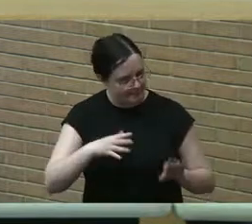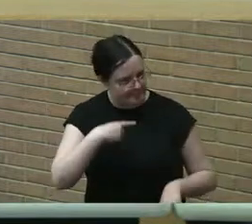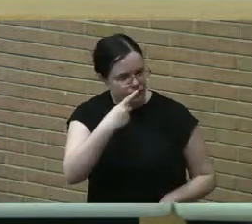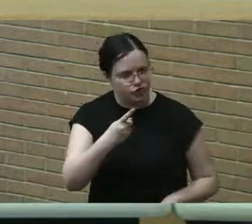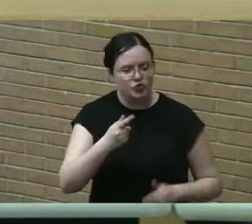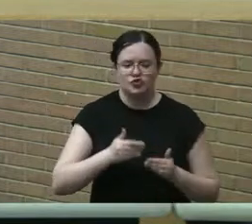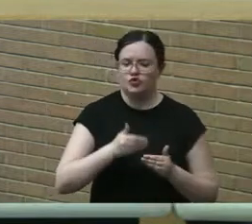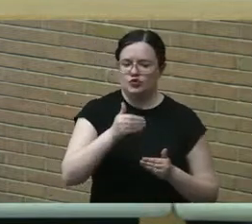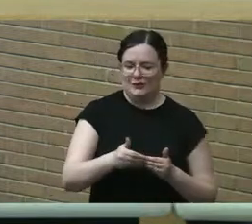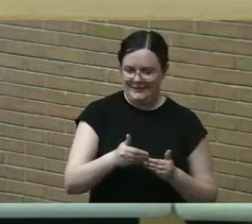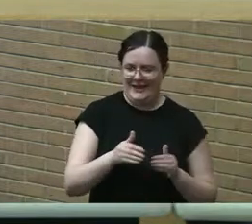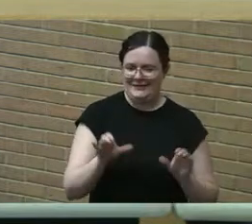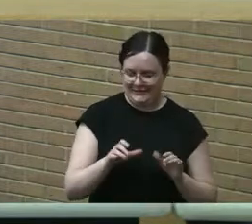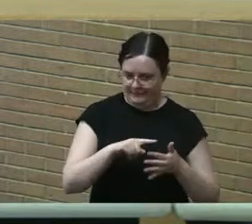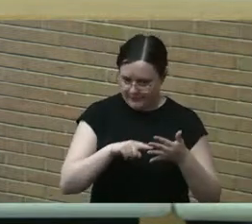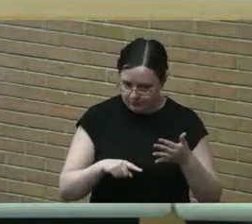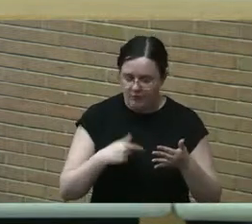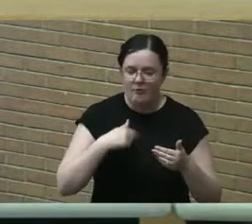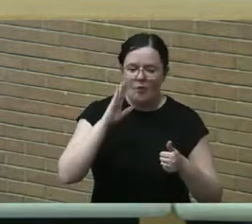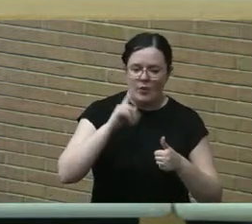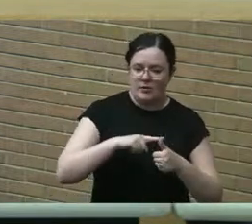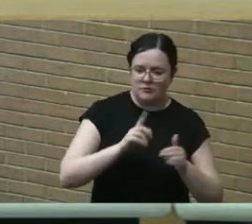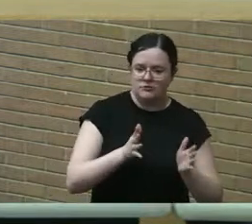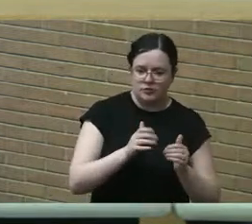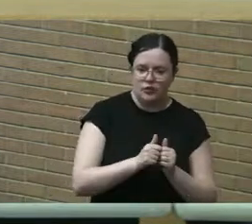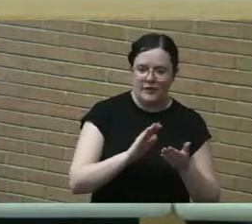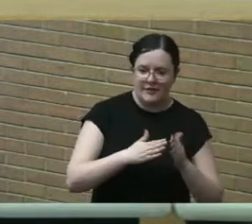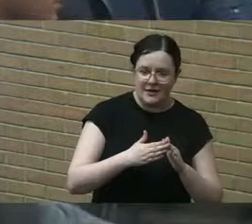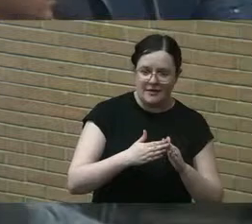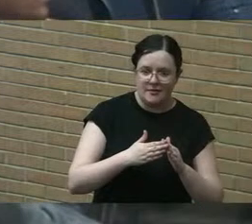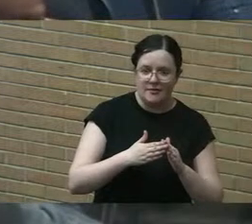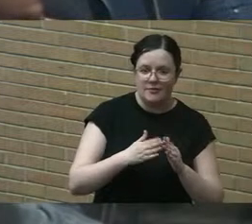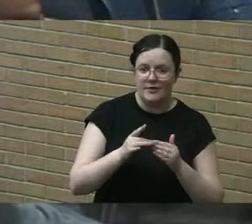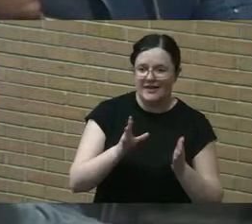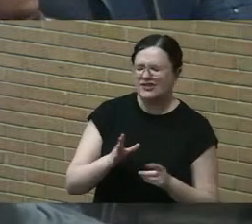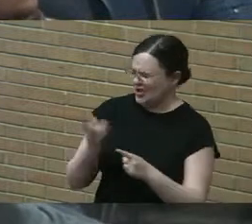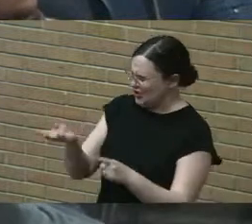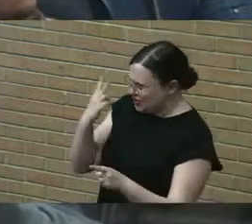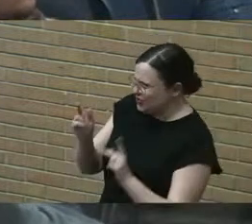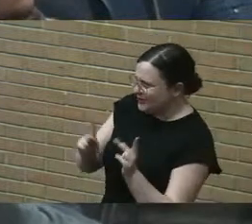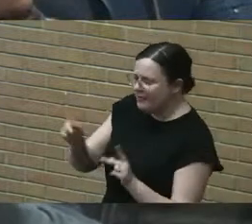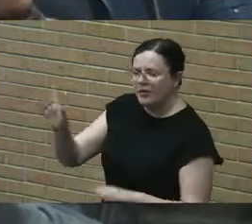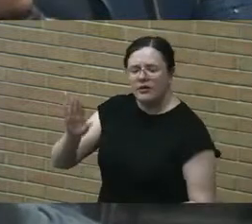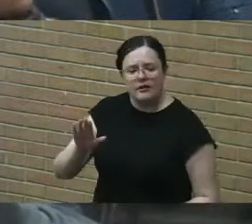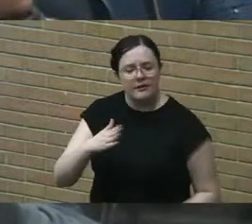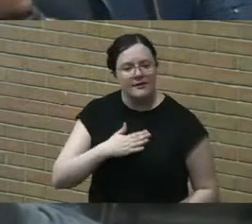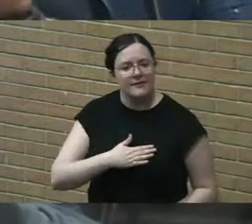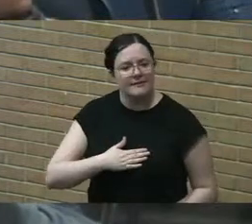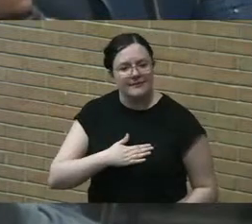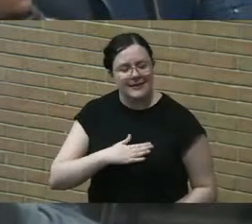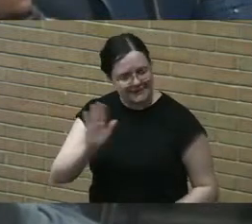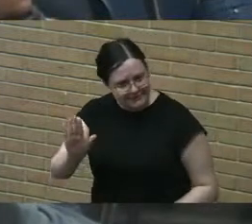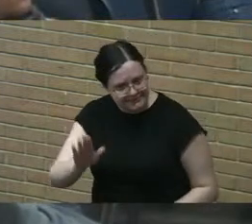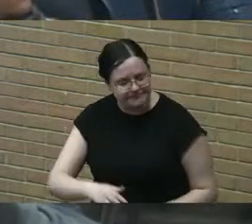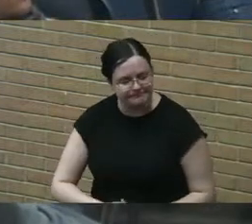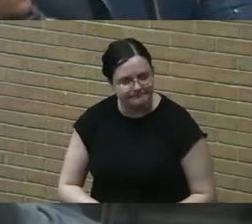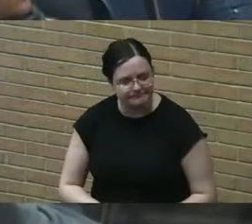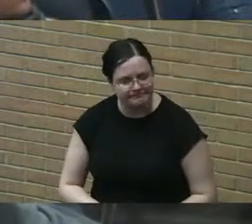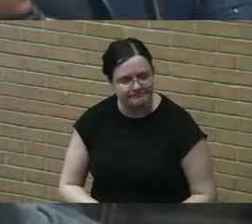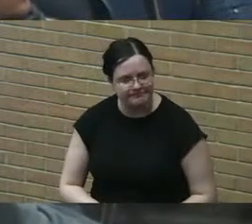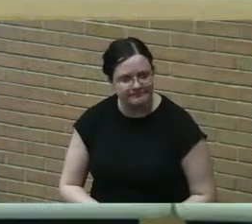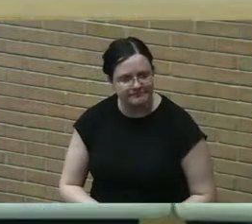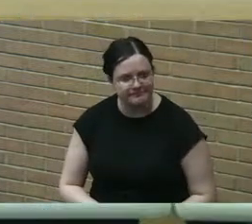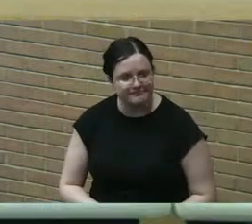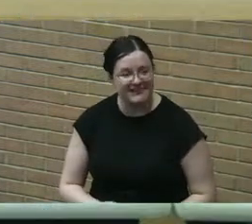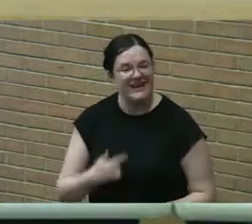you the next steps in terms of talking to community leaders. Please, gentlemen,